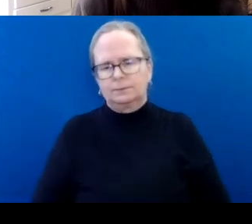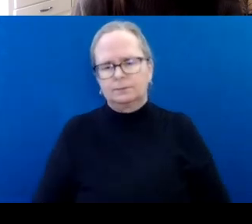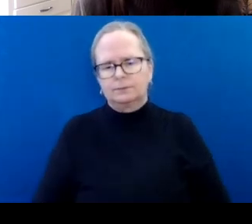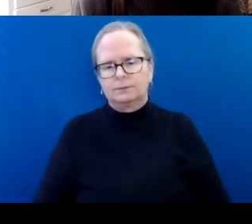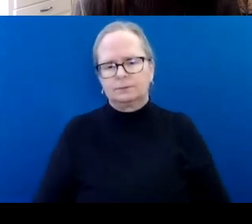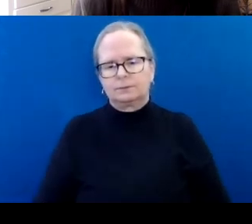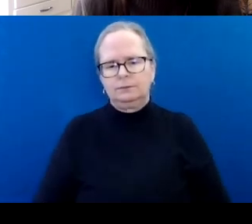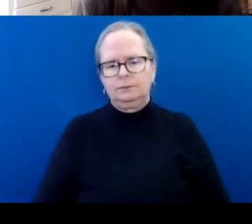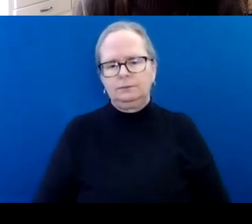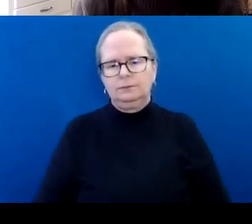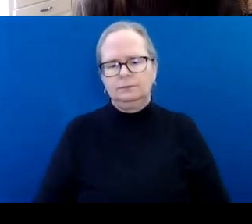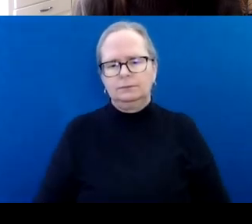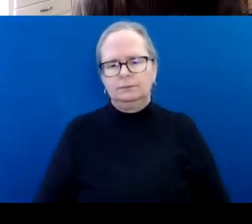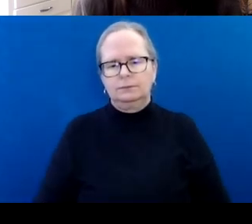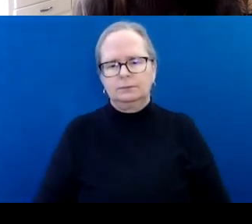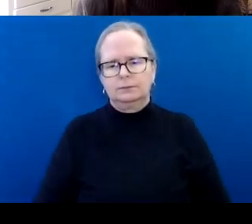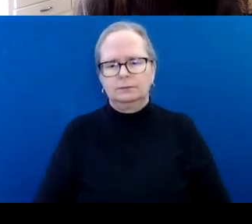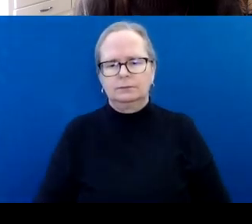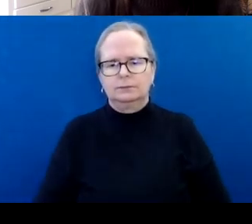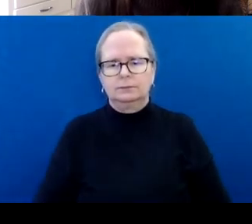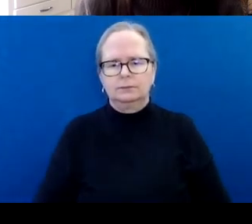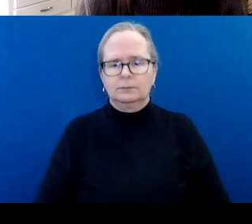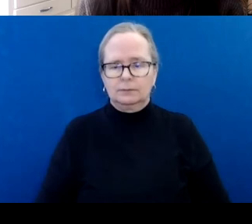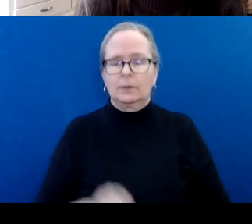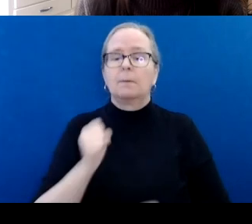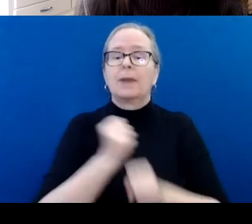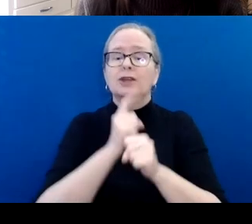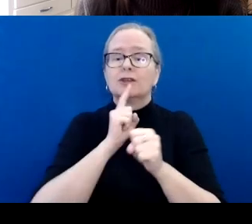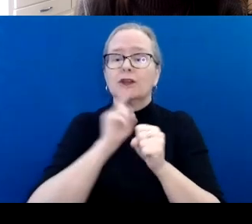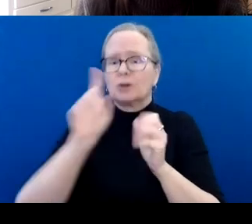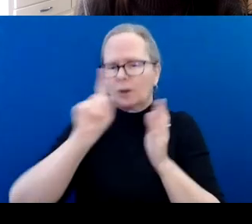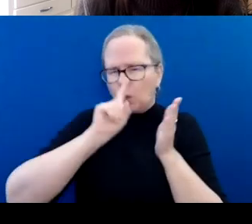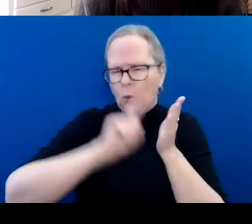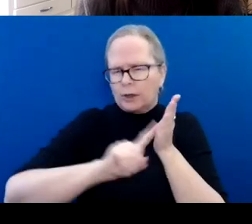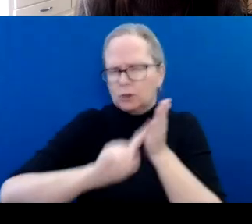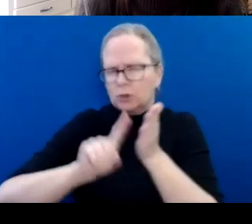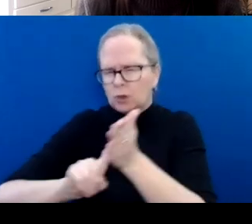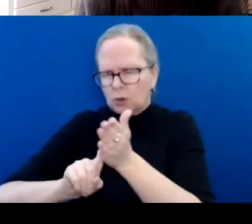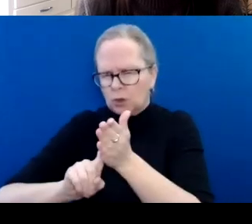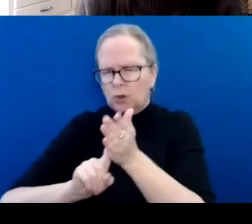Do your research. Make sure that you can back up what you're stating in your application.